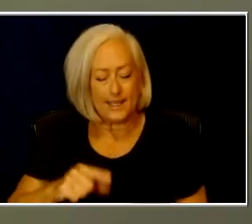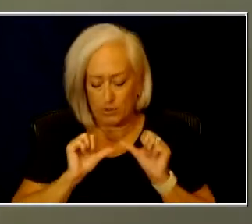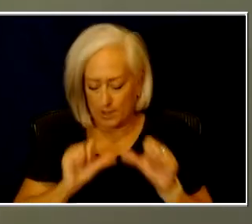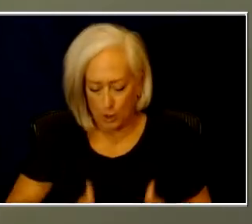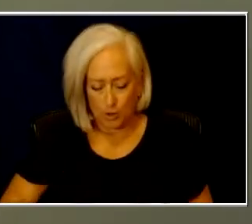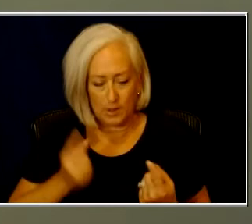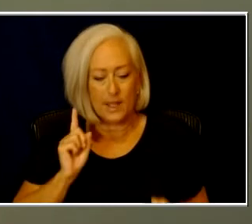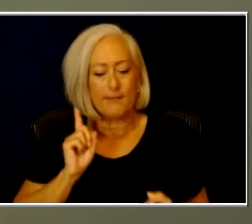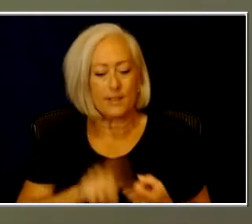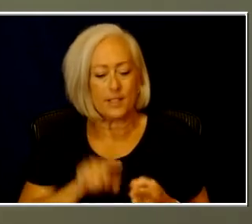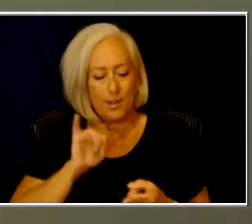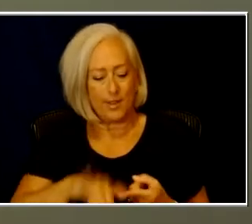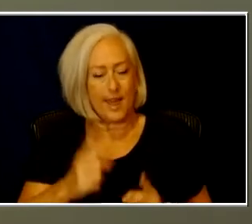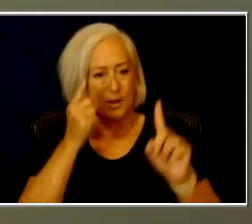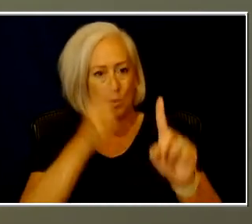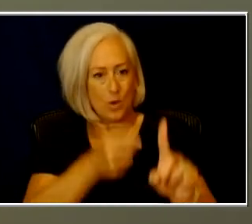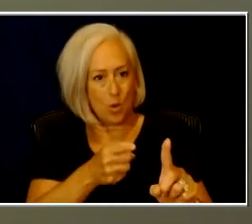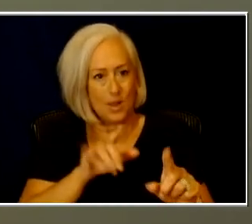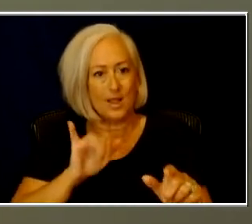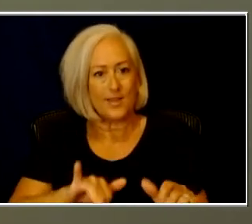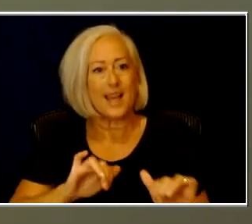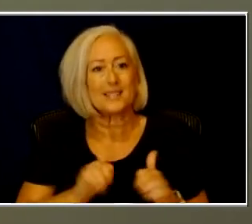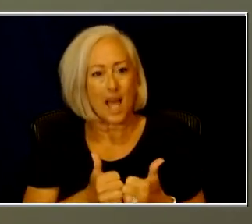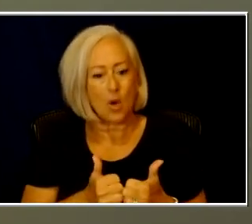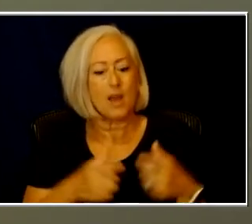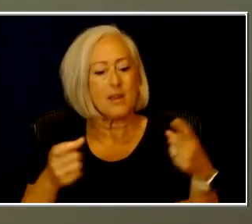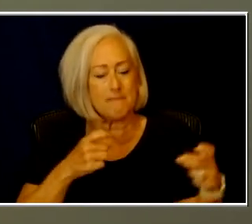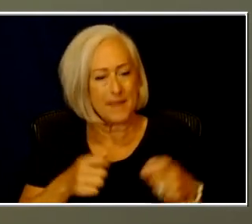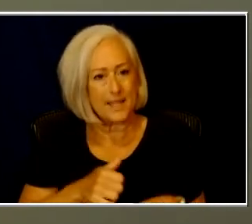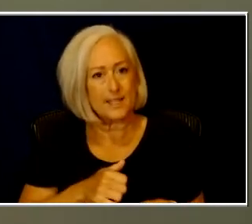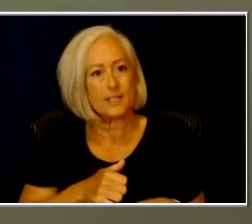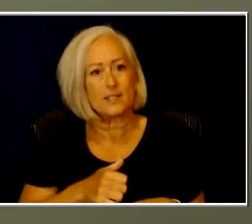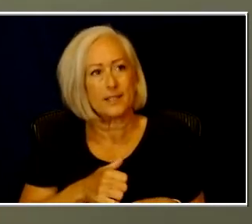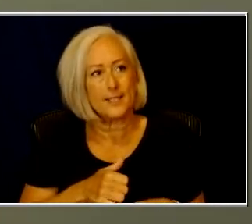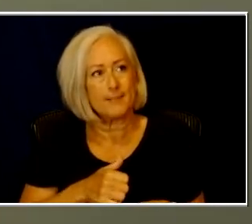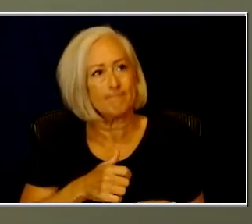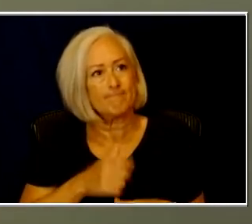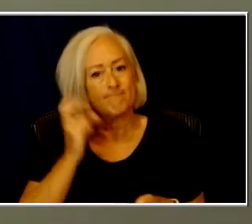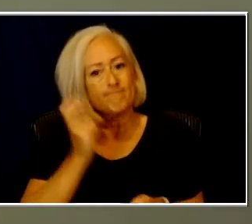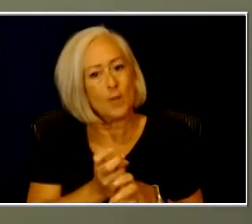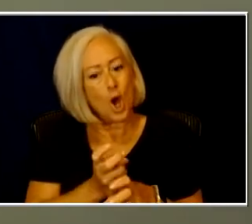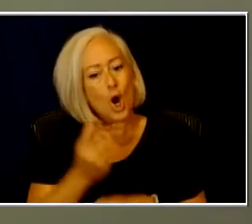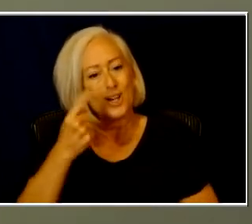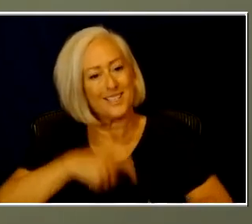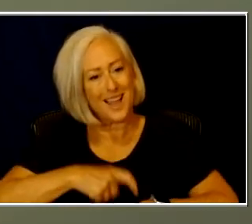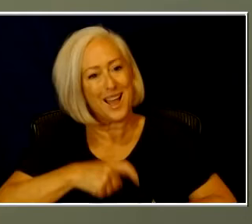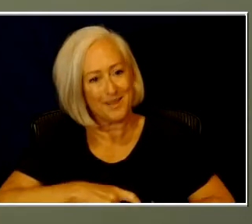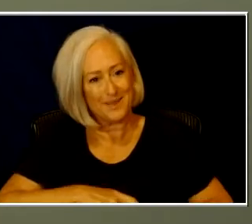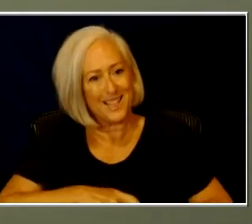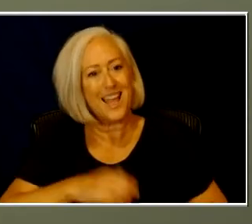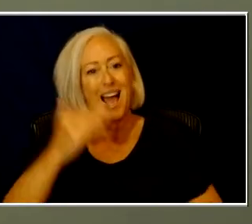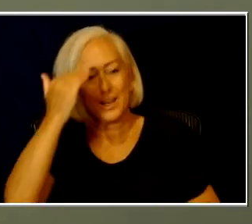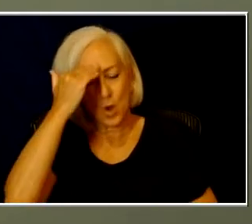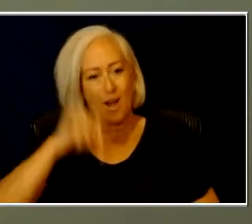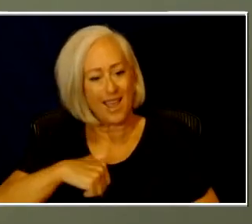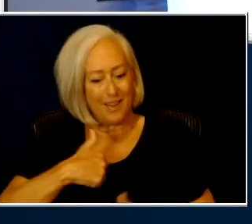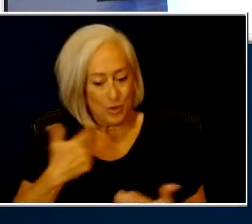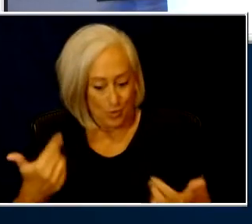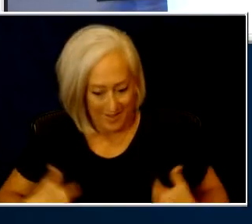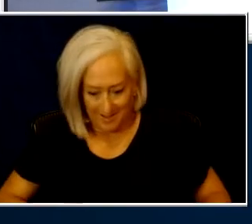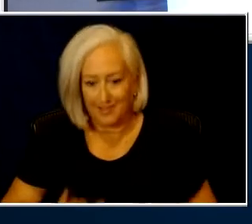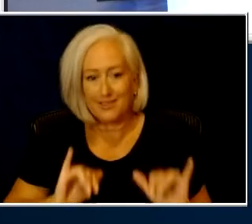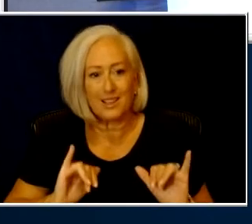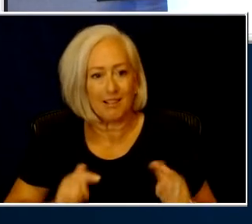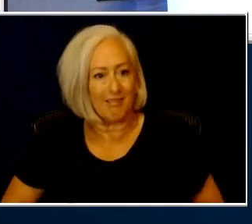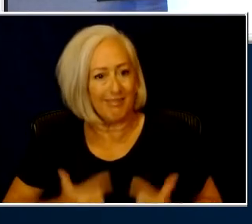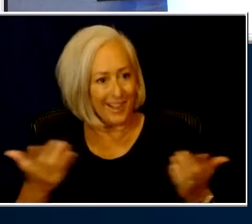so that's how I get through the really rough days, is just knowing I have to be here for all these big things in my kid's life. Well, to tell